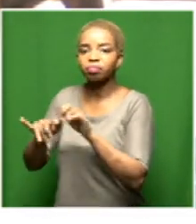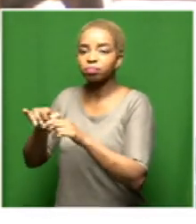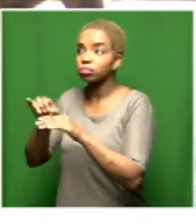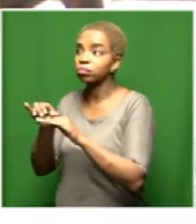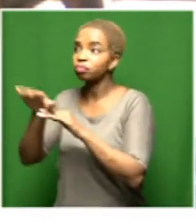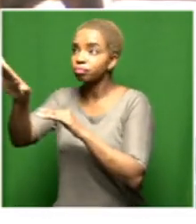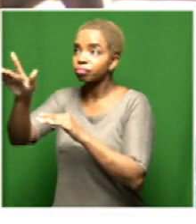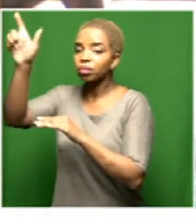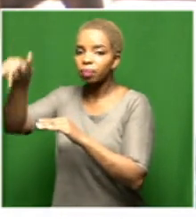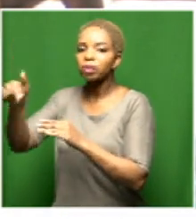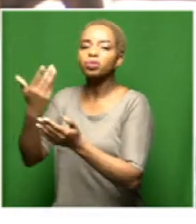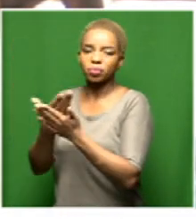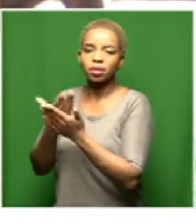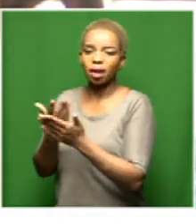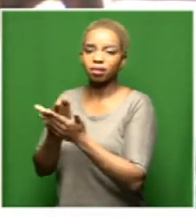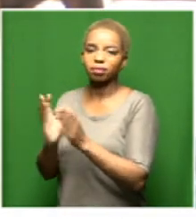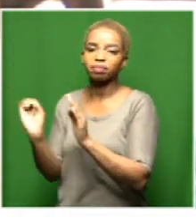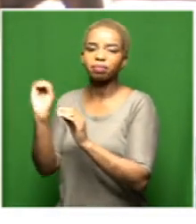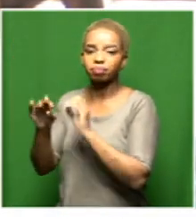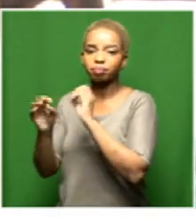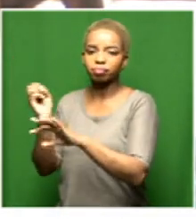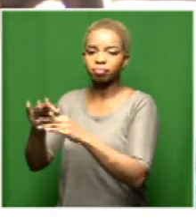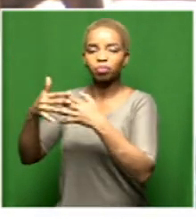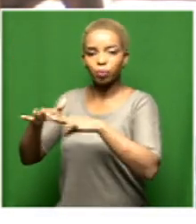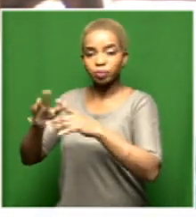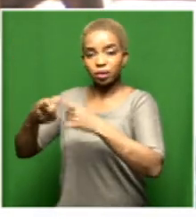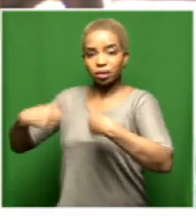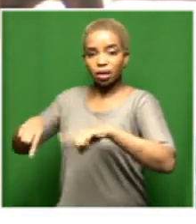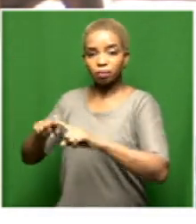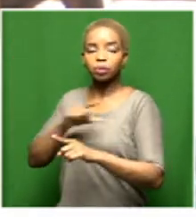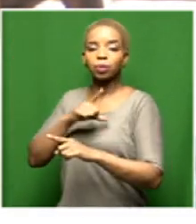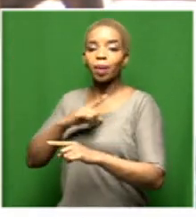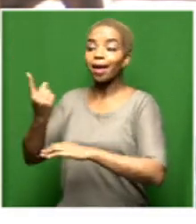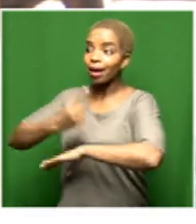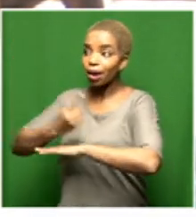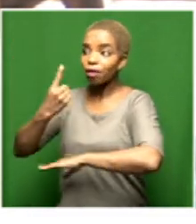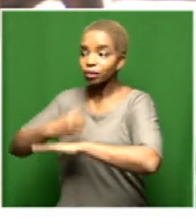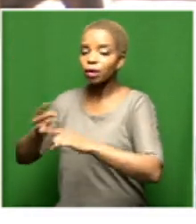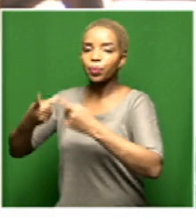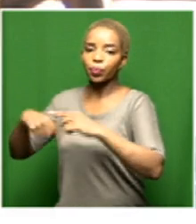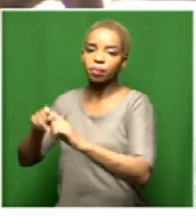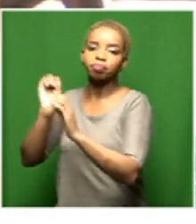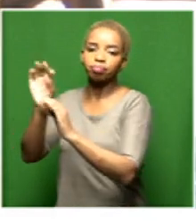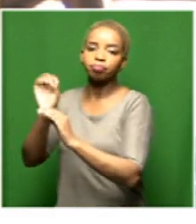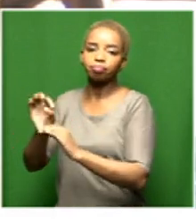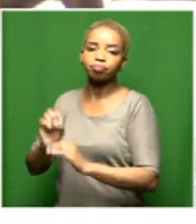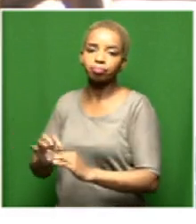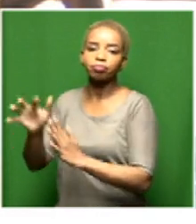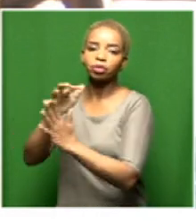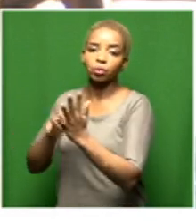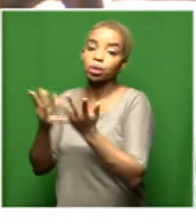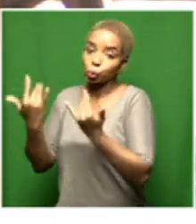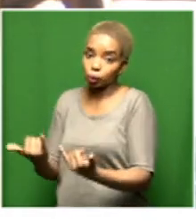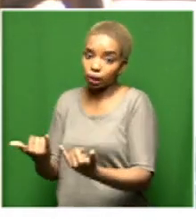You can put up, and every day we're kind of promoting stories with you. So for example, today, we're asking people to